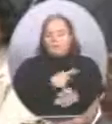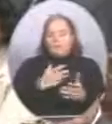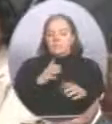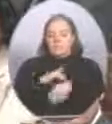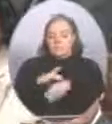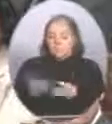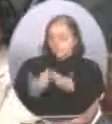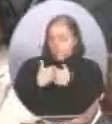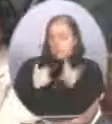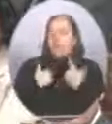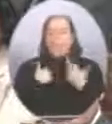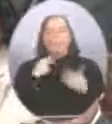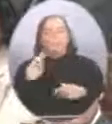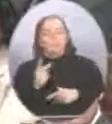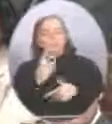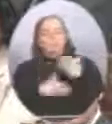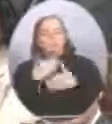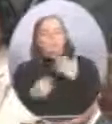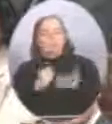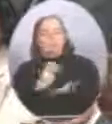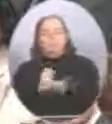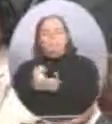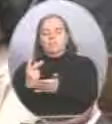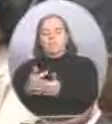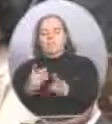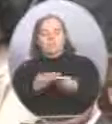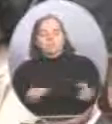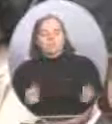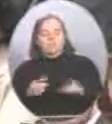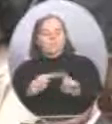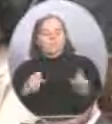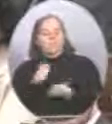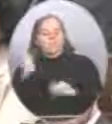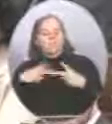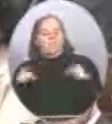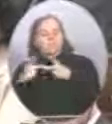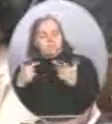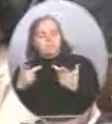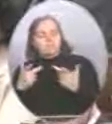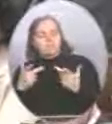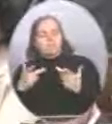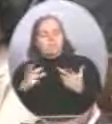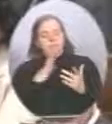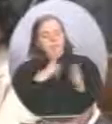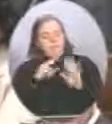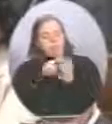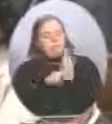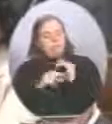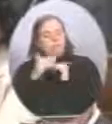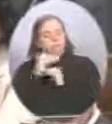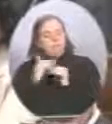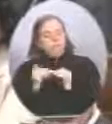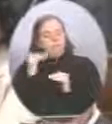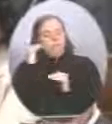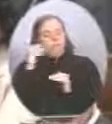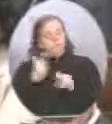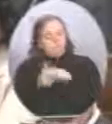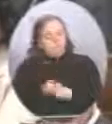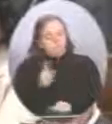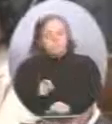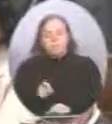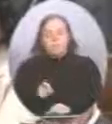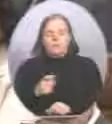products, international products, again, without compromising our high standards of safety. We are making sure that all of the